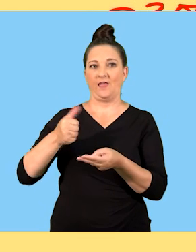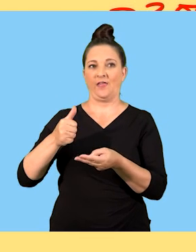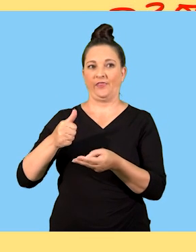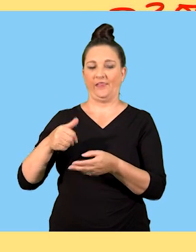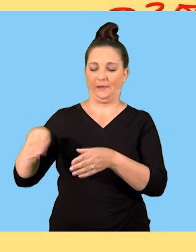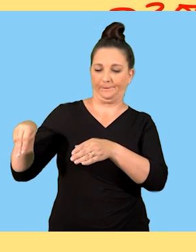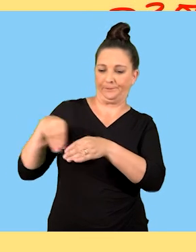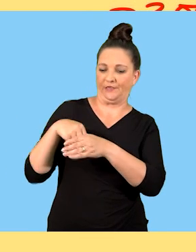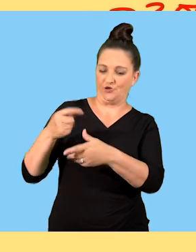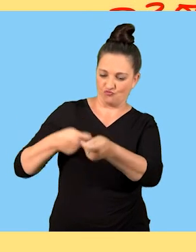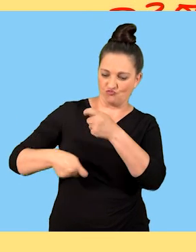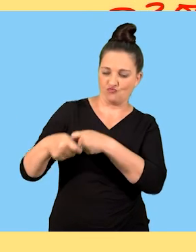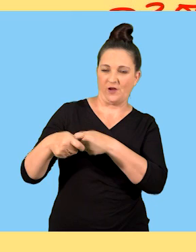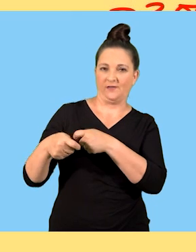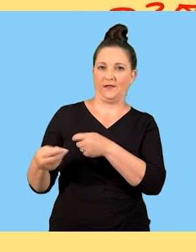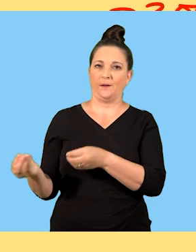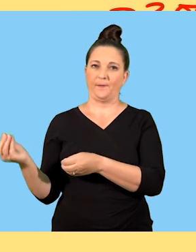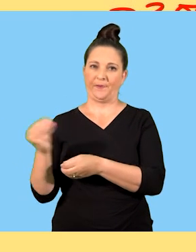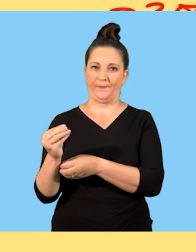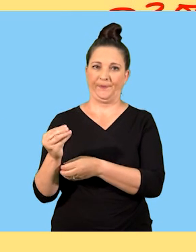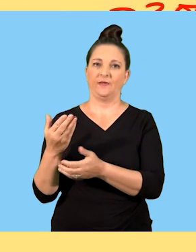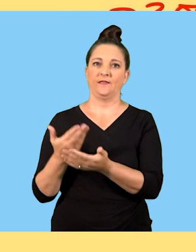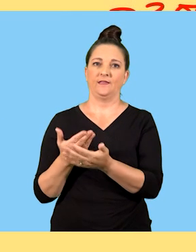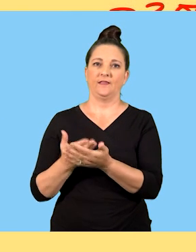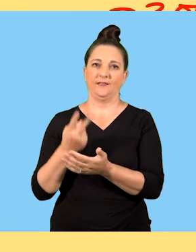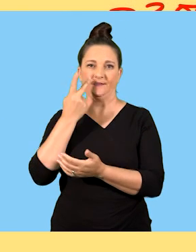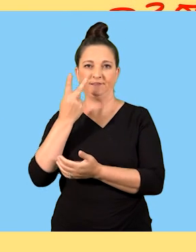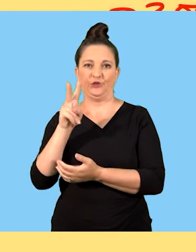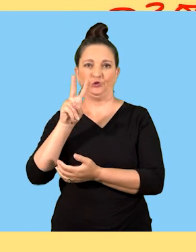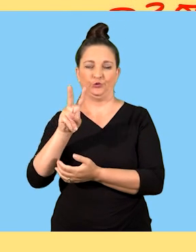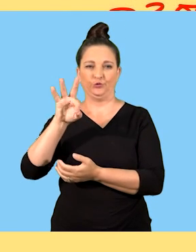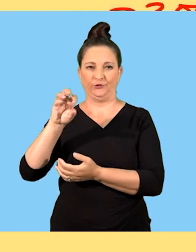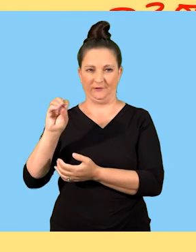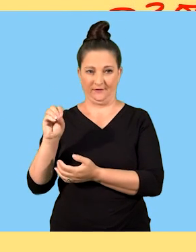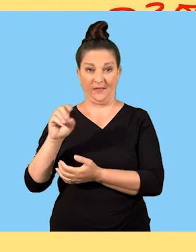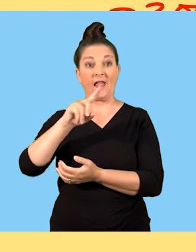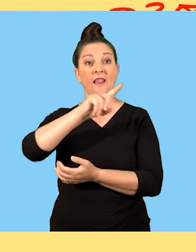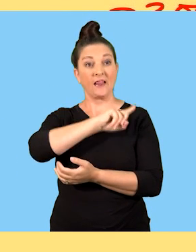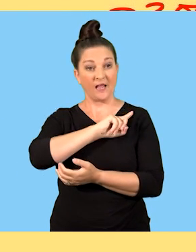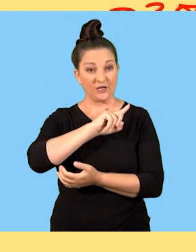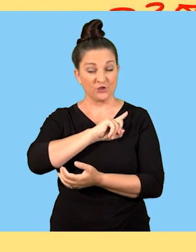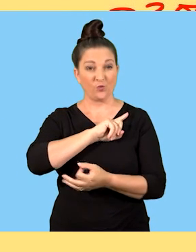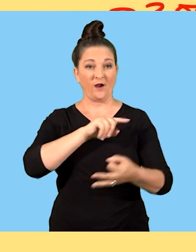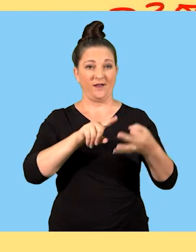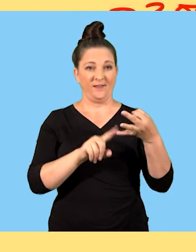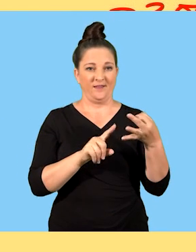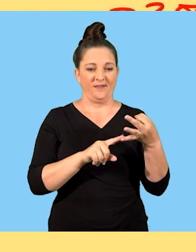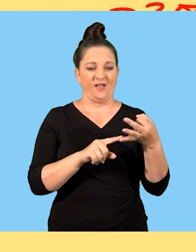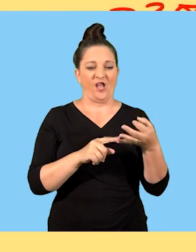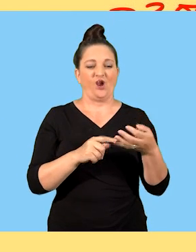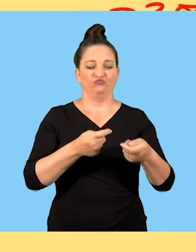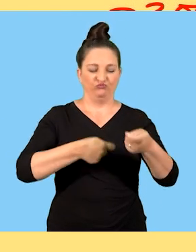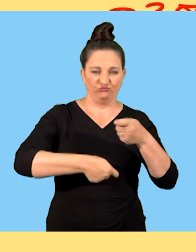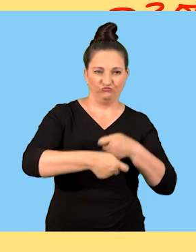our trading stock account with trading stock deficit. To complete double entry, therefore, it means we come into our